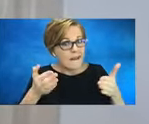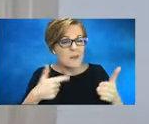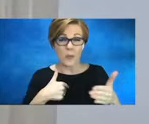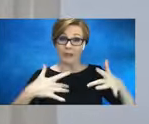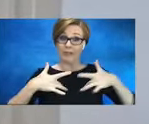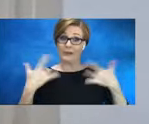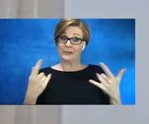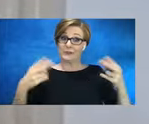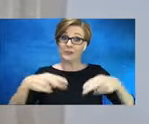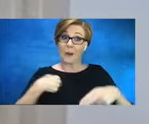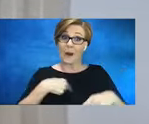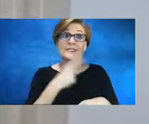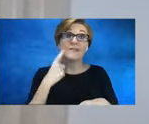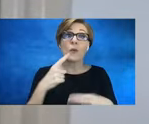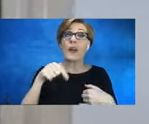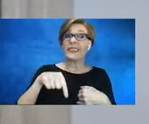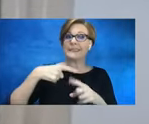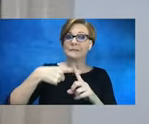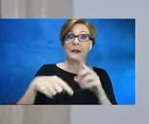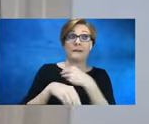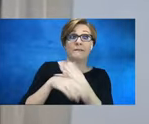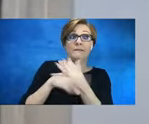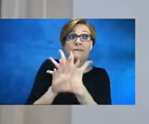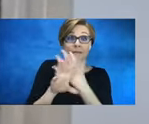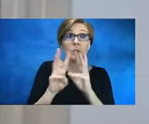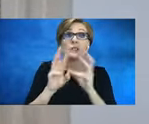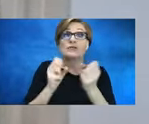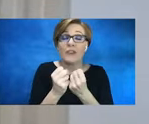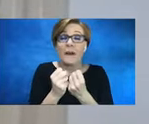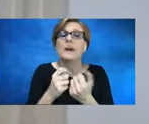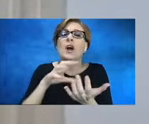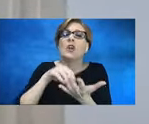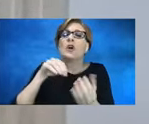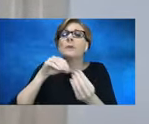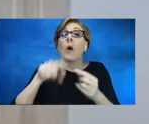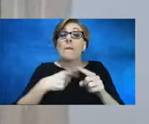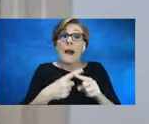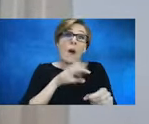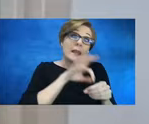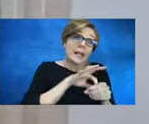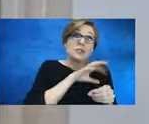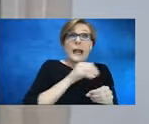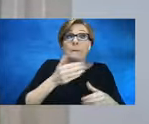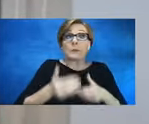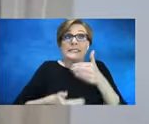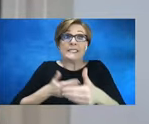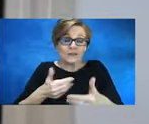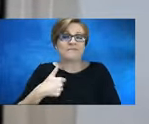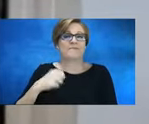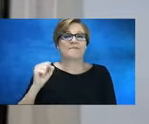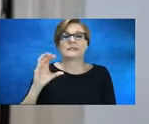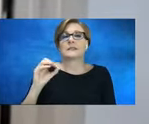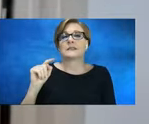you've decided to join us for our virtual workshop series to learn more about elections procedures in Maricopa County. I'm Scott